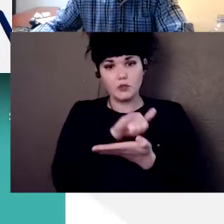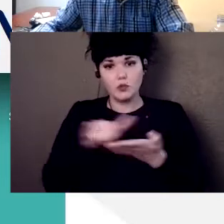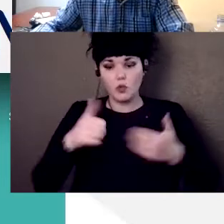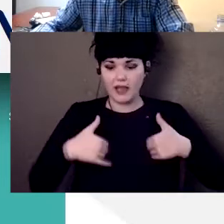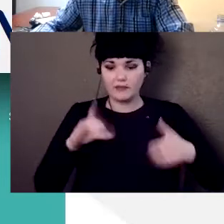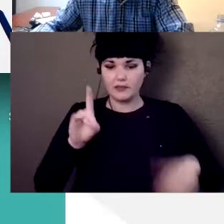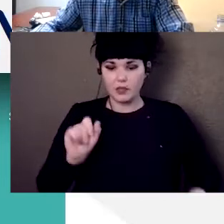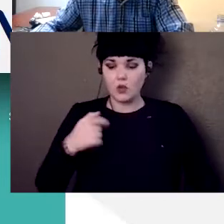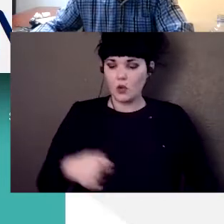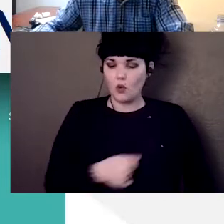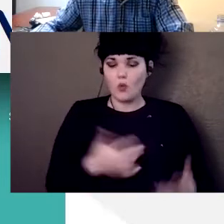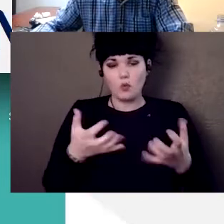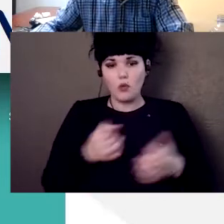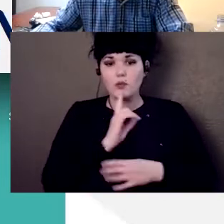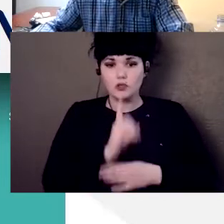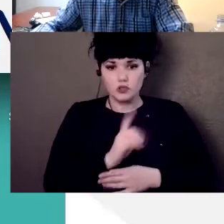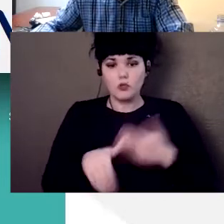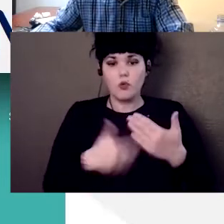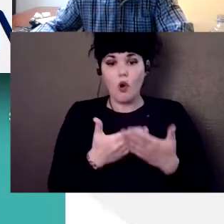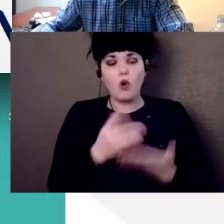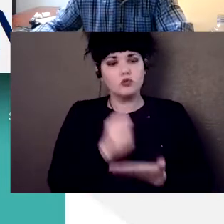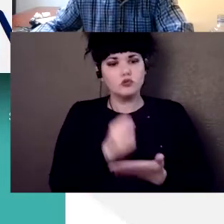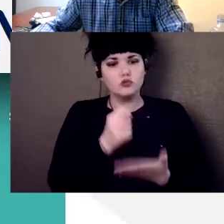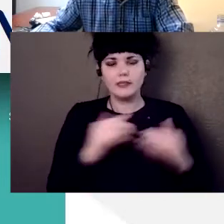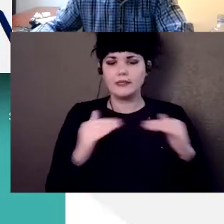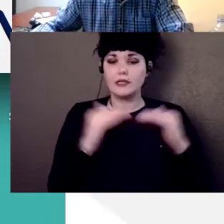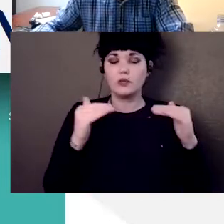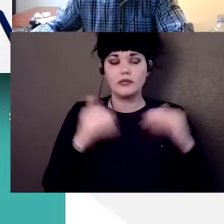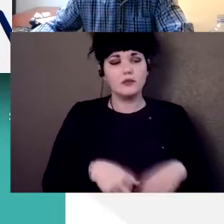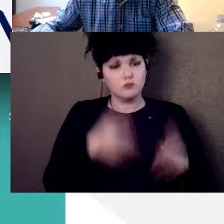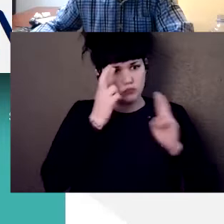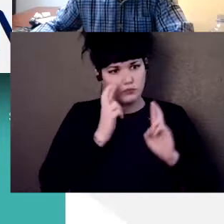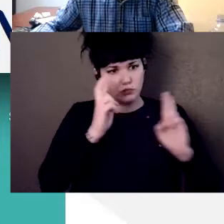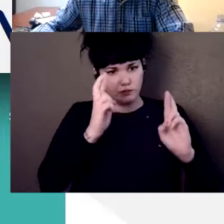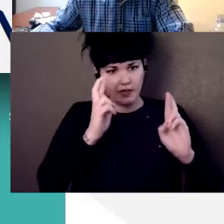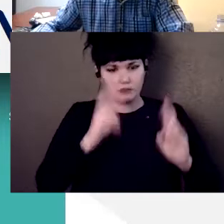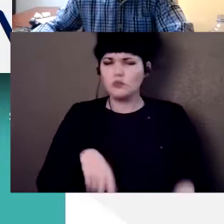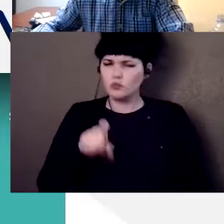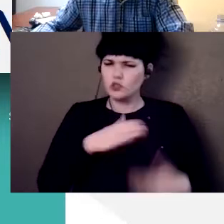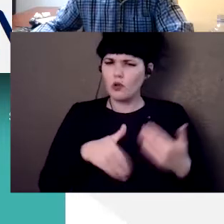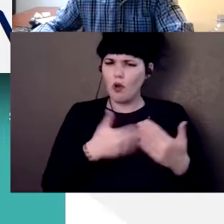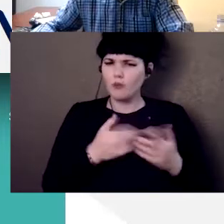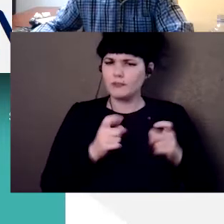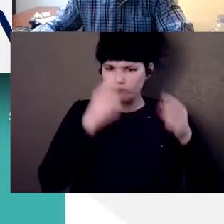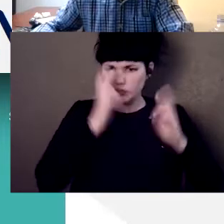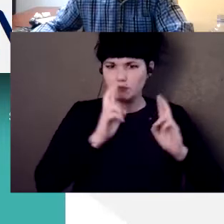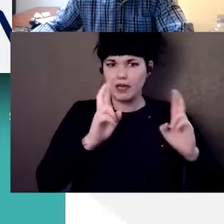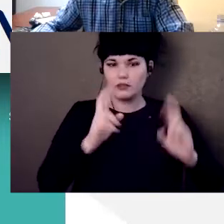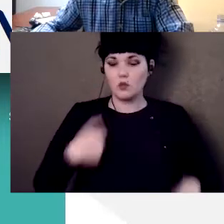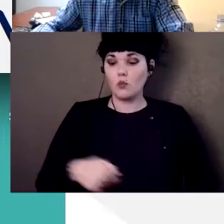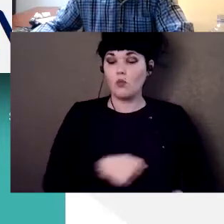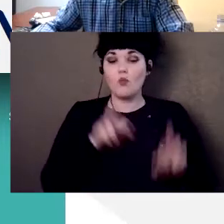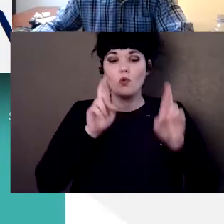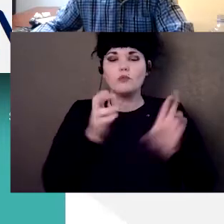with disabilities are treated equally with dignity and respect, as we all should be. DRNY hopes to create an inclusive world